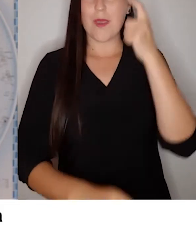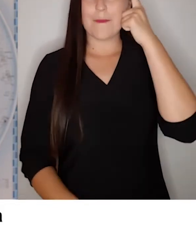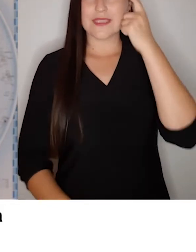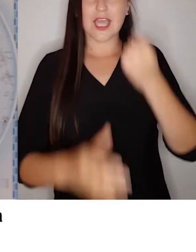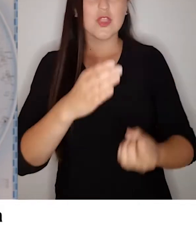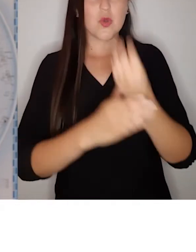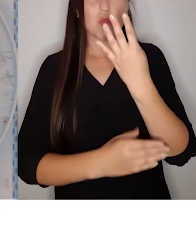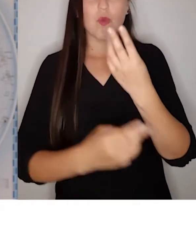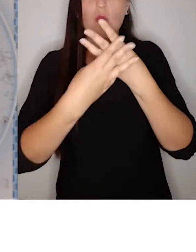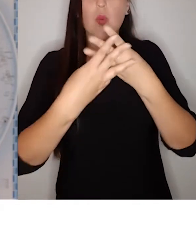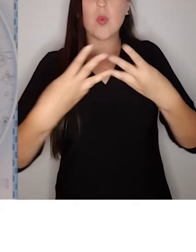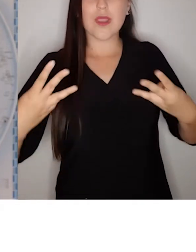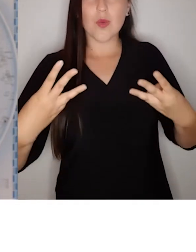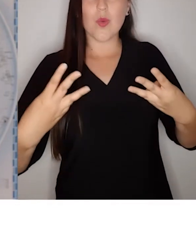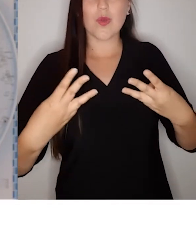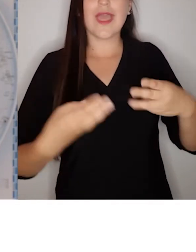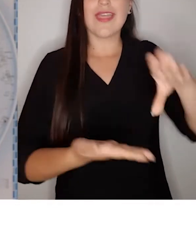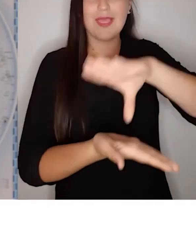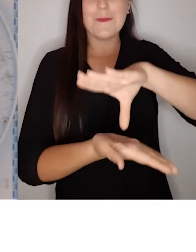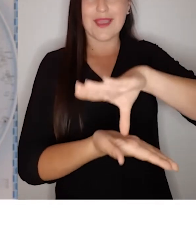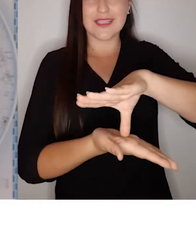to that.